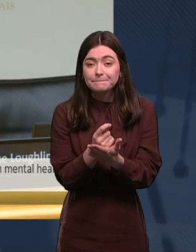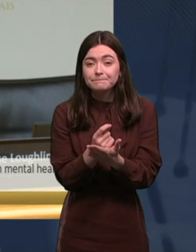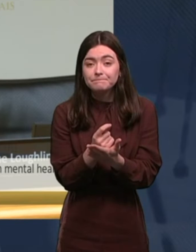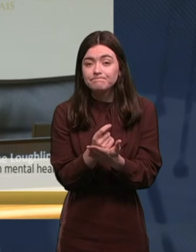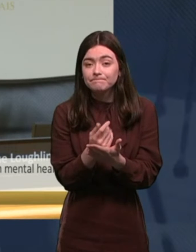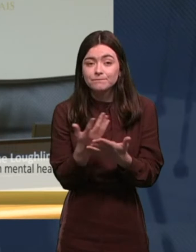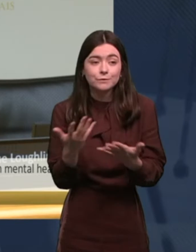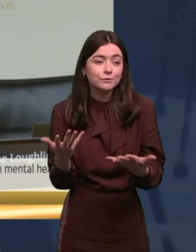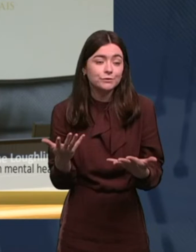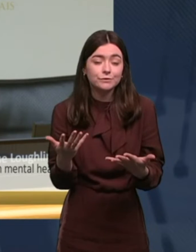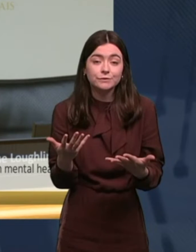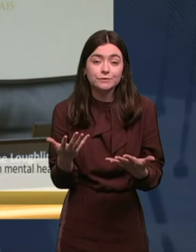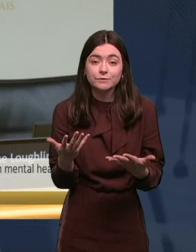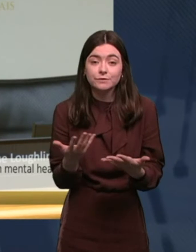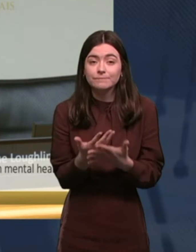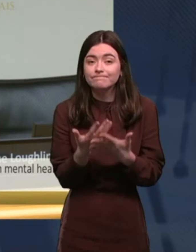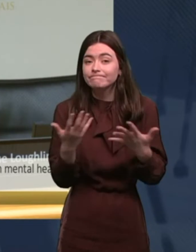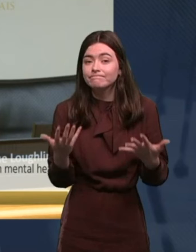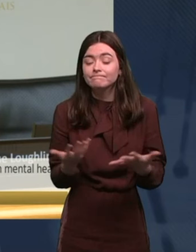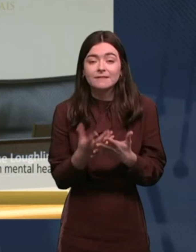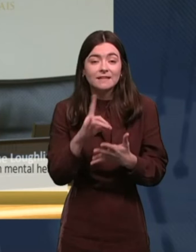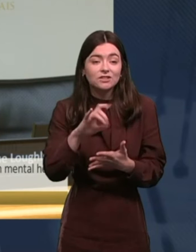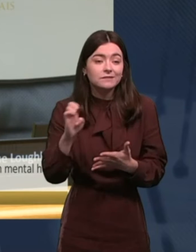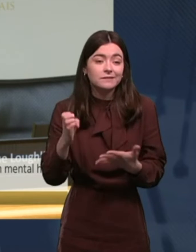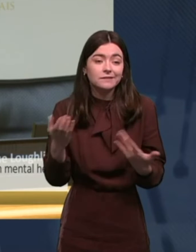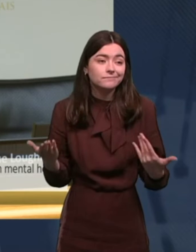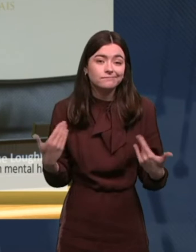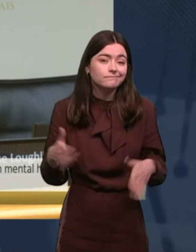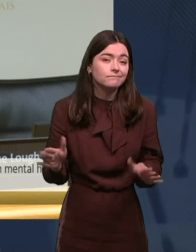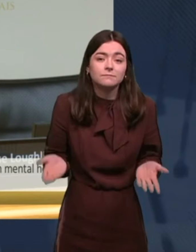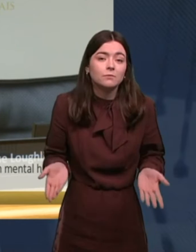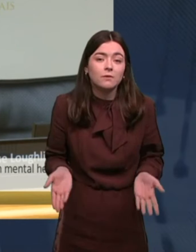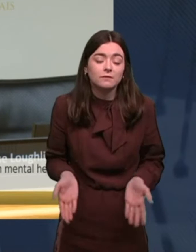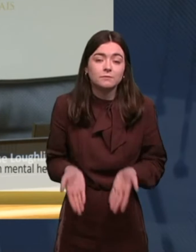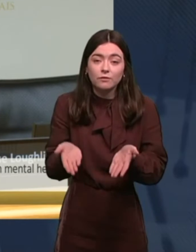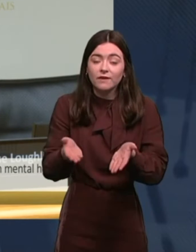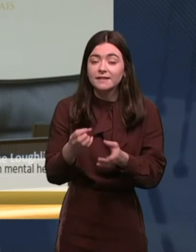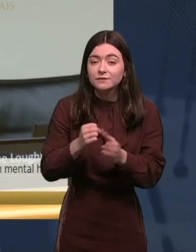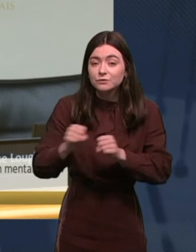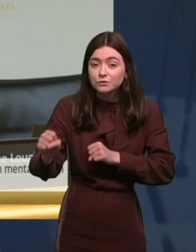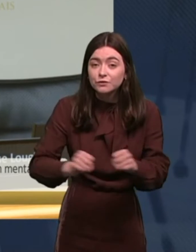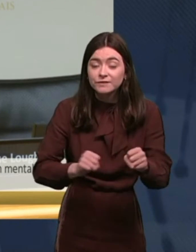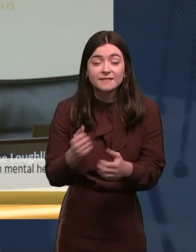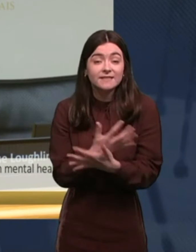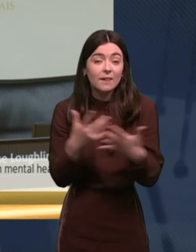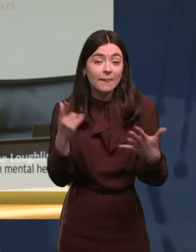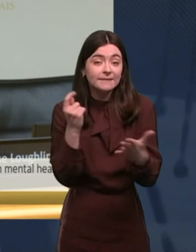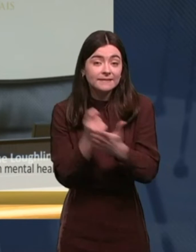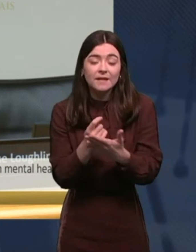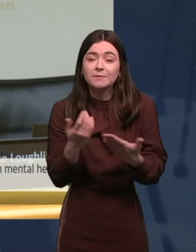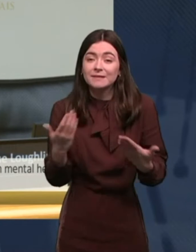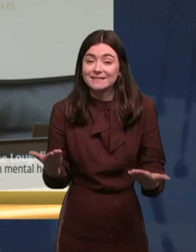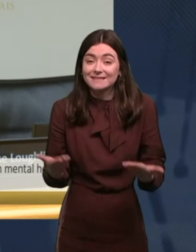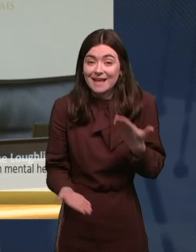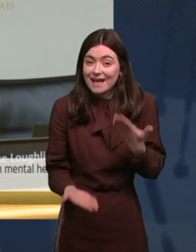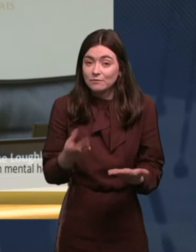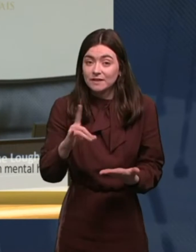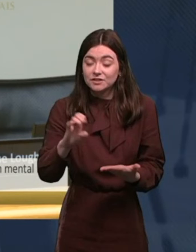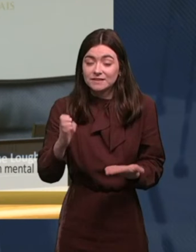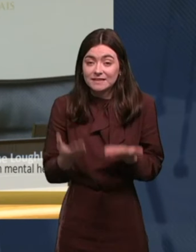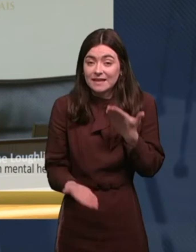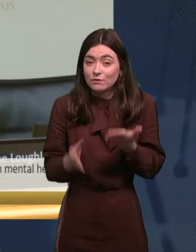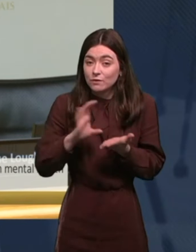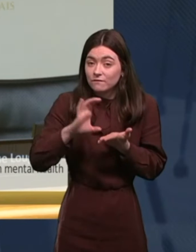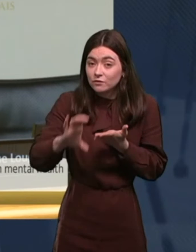a disinterest by the HSE to provide those services, and it often comes down to how the HSE's own funding